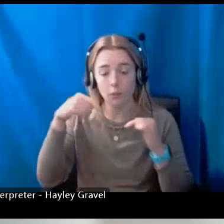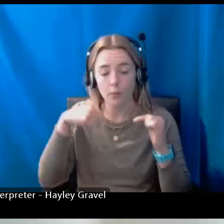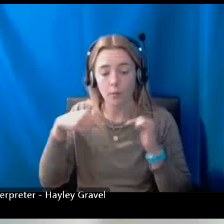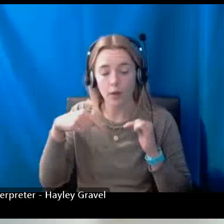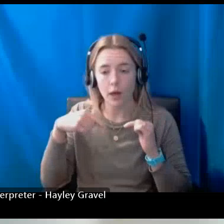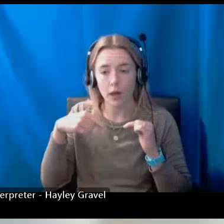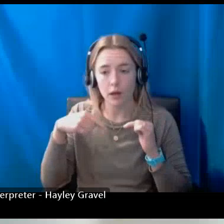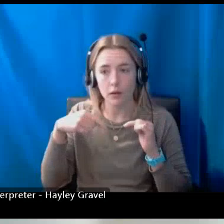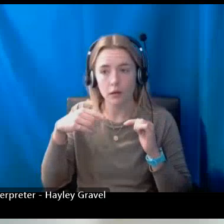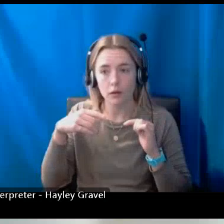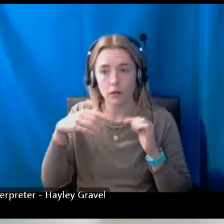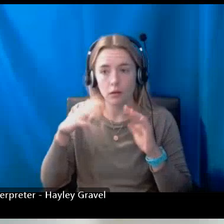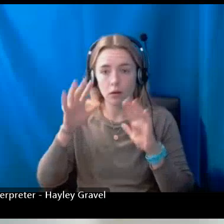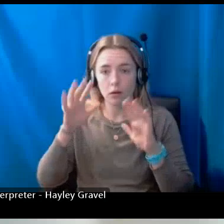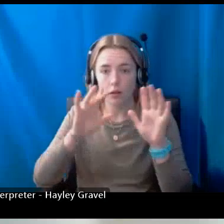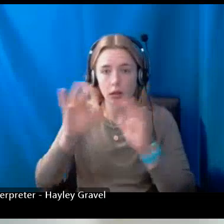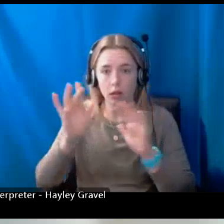Here we go.